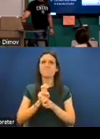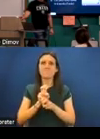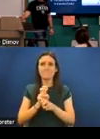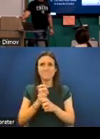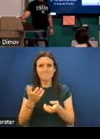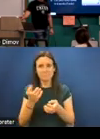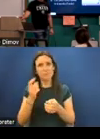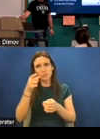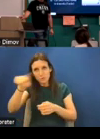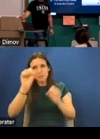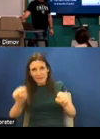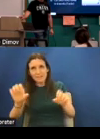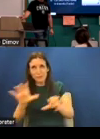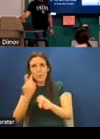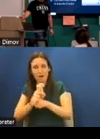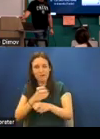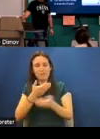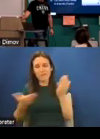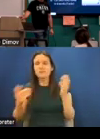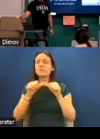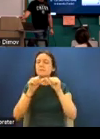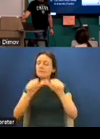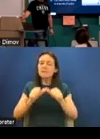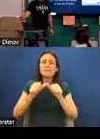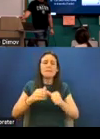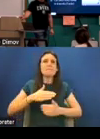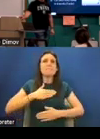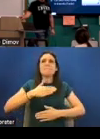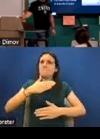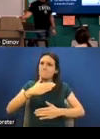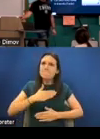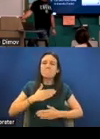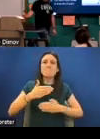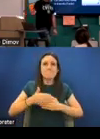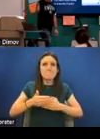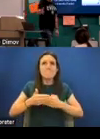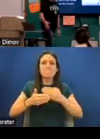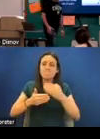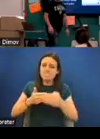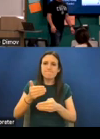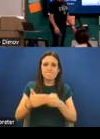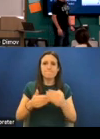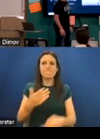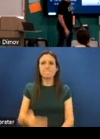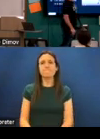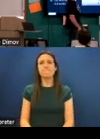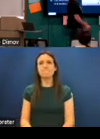You can do hard things if you just breathe in, breathe out, and put one foot in front of the other. You can do hard things. That's beautiful. Thank you for sharing